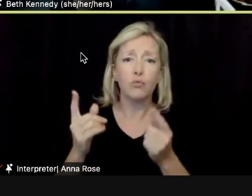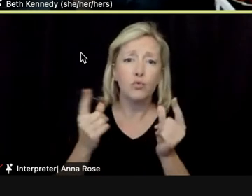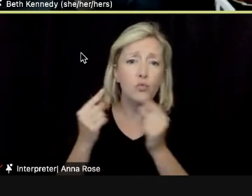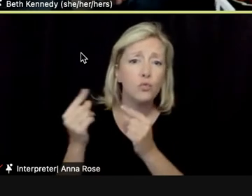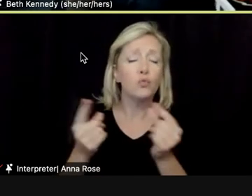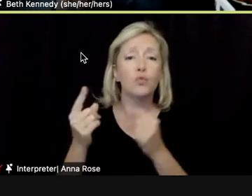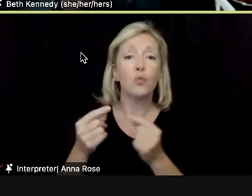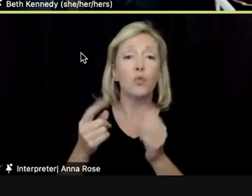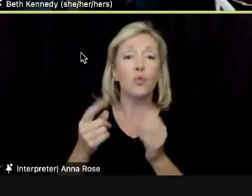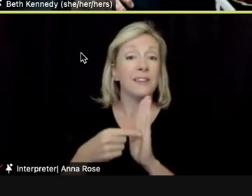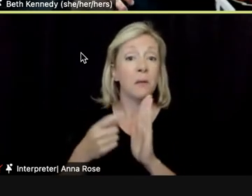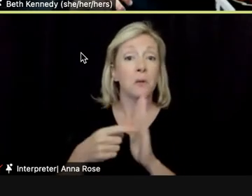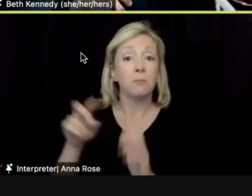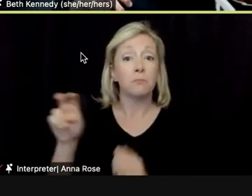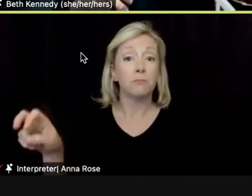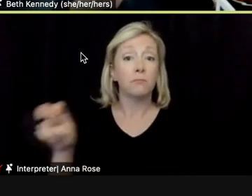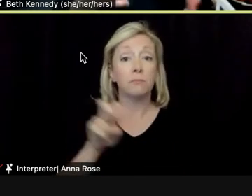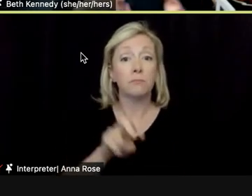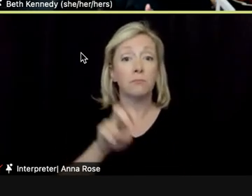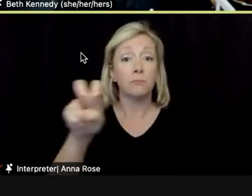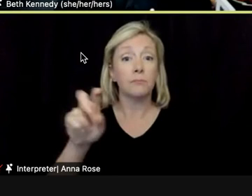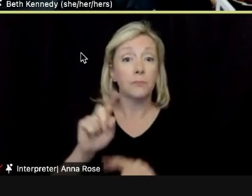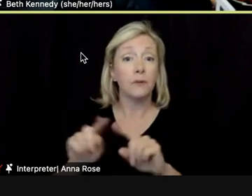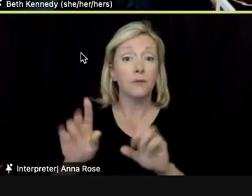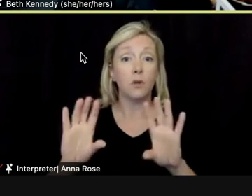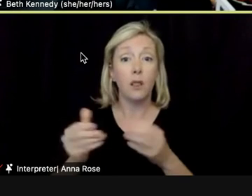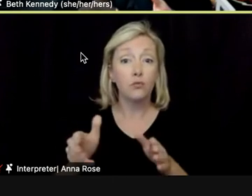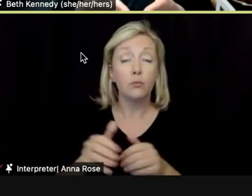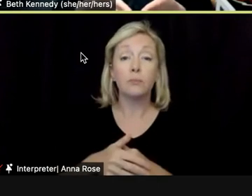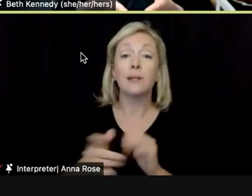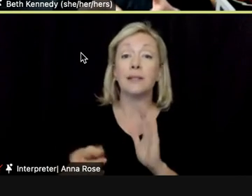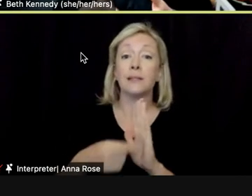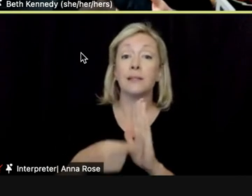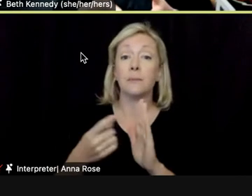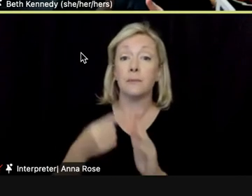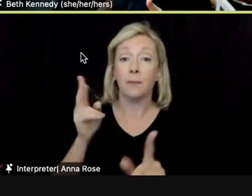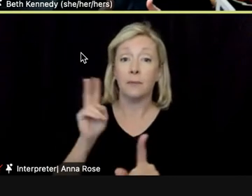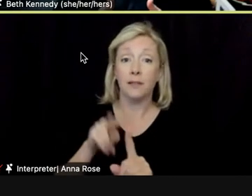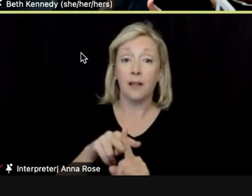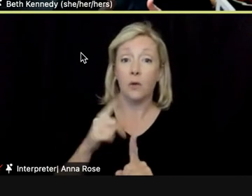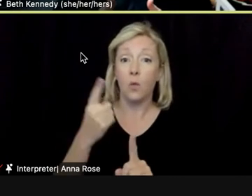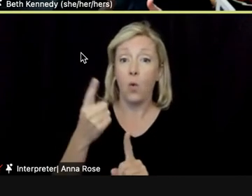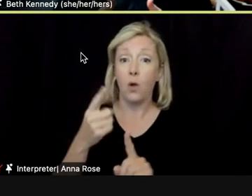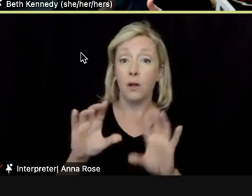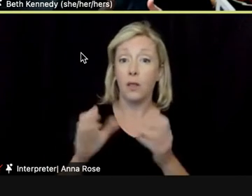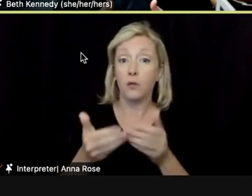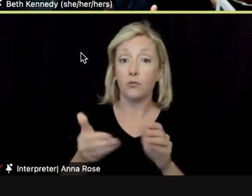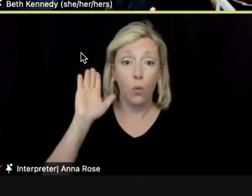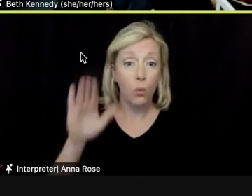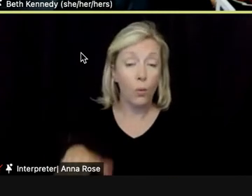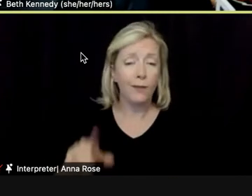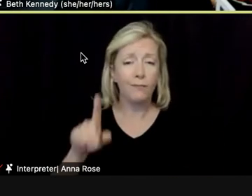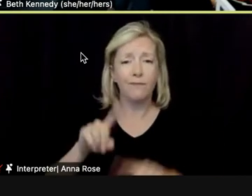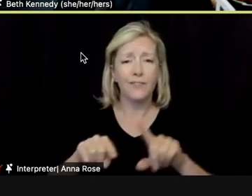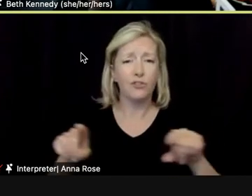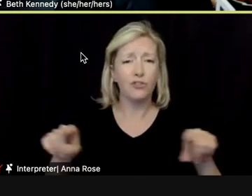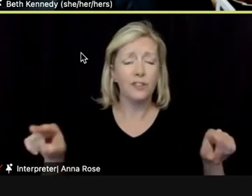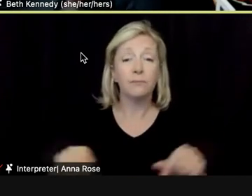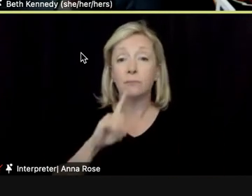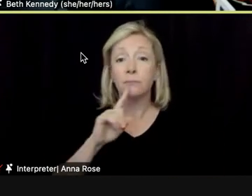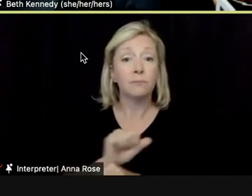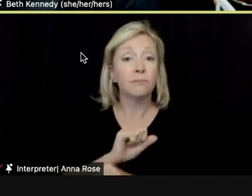they kind of float between classrooms. Sometimes they're specific for one classroom. They might even